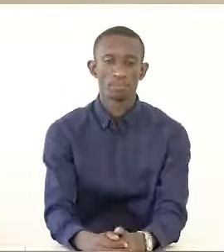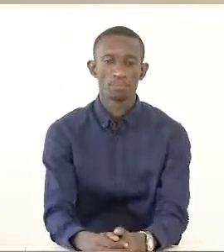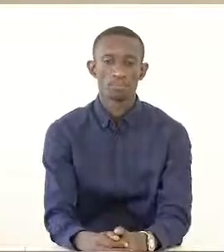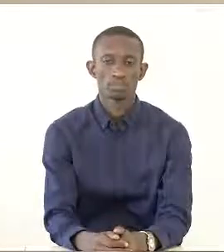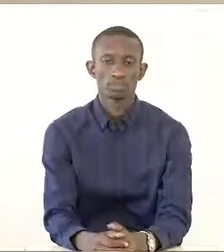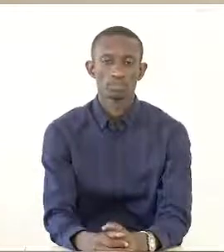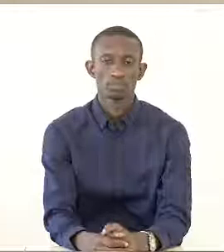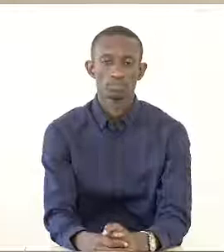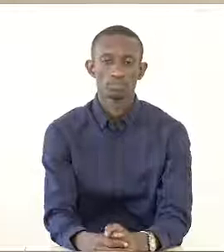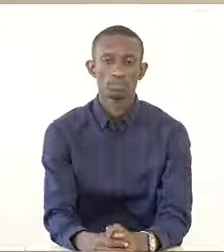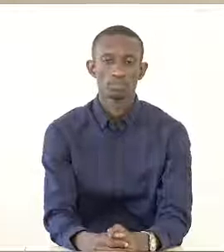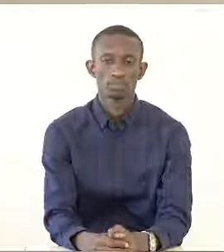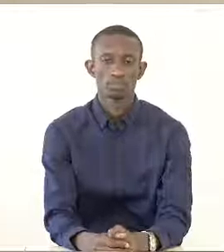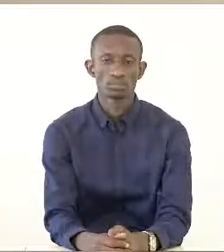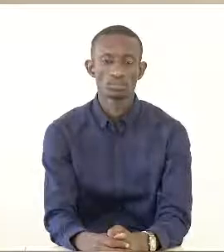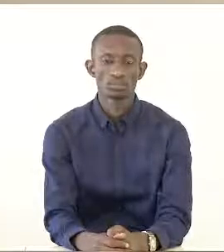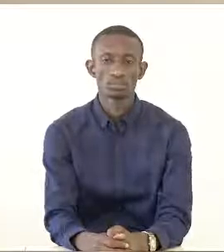Means the integral of